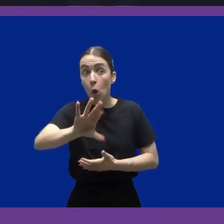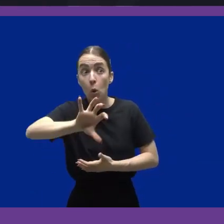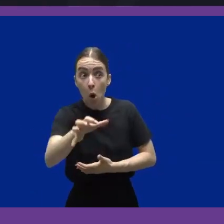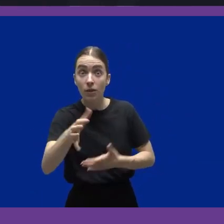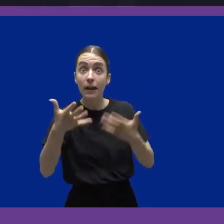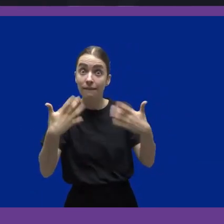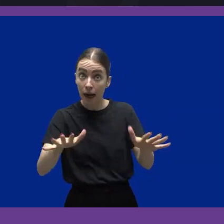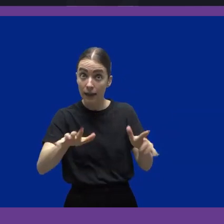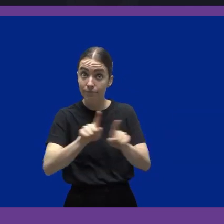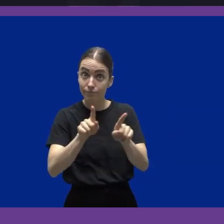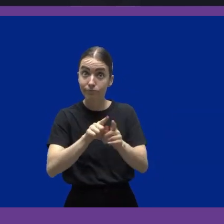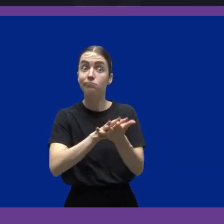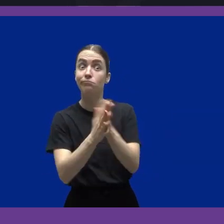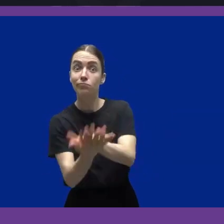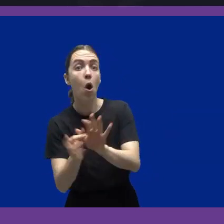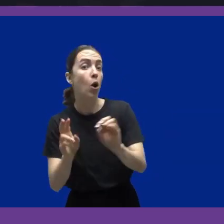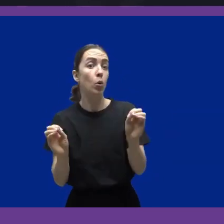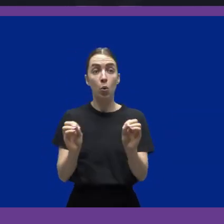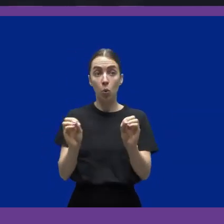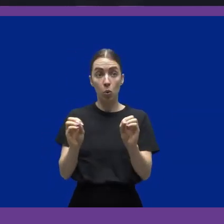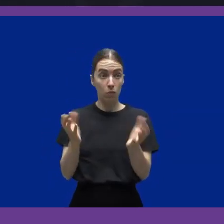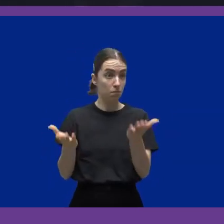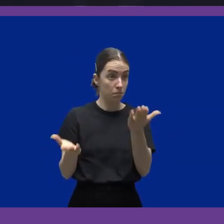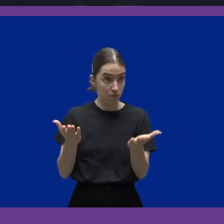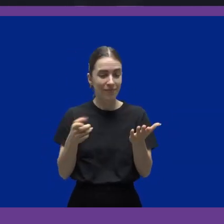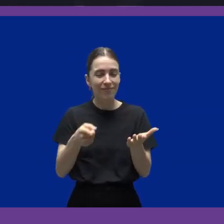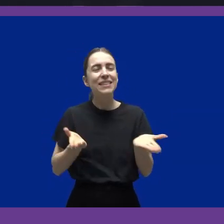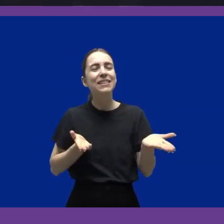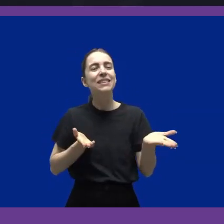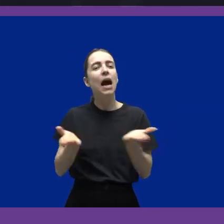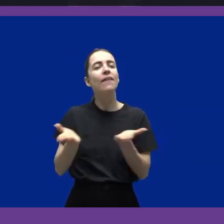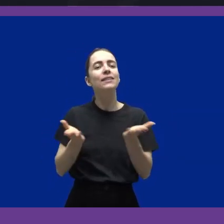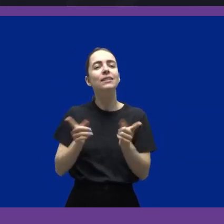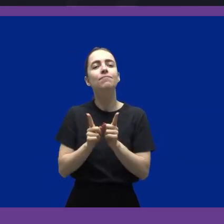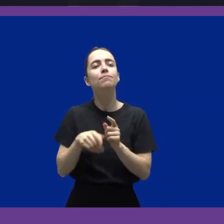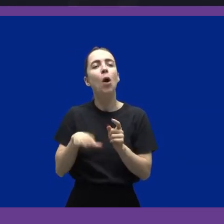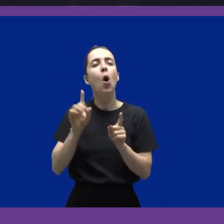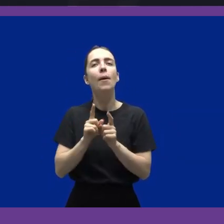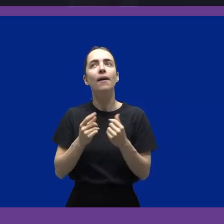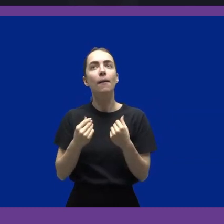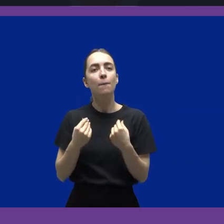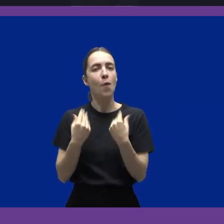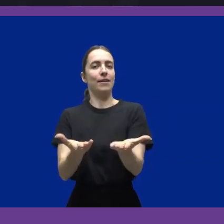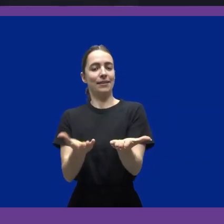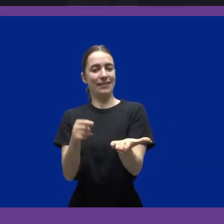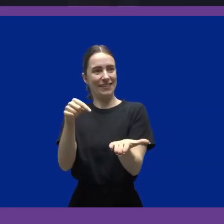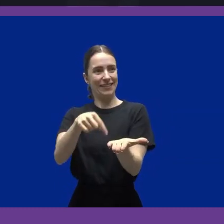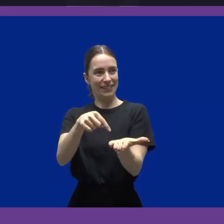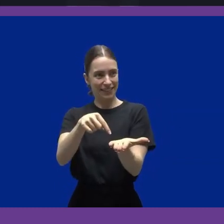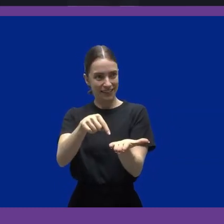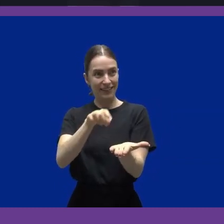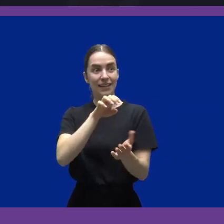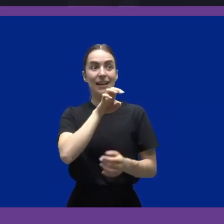when a service is provided, when any of the services of the European Accessibility Act is provided, and